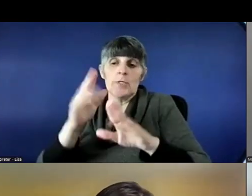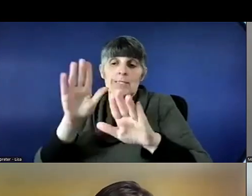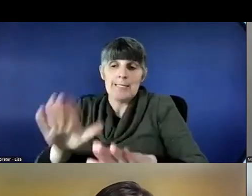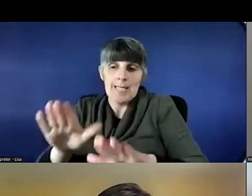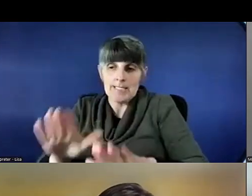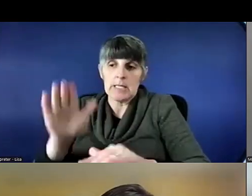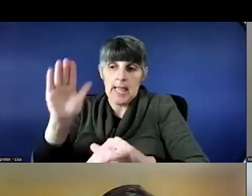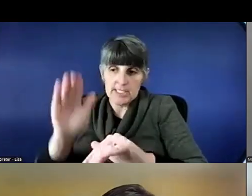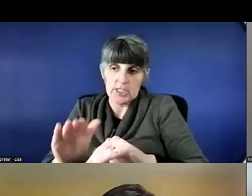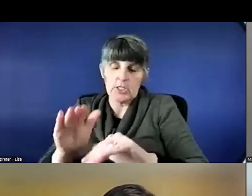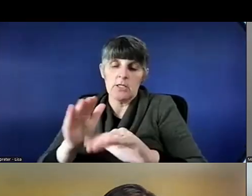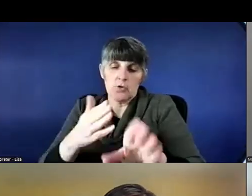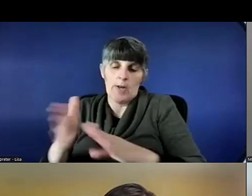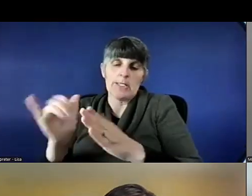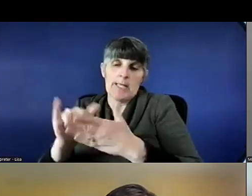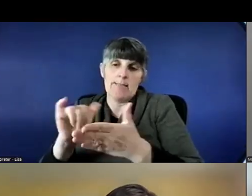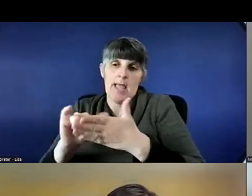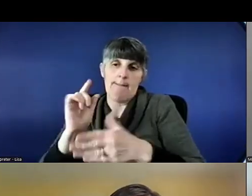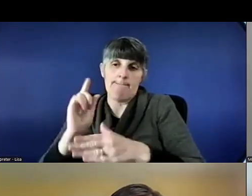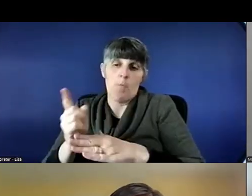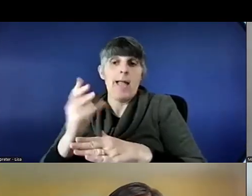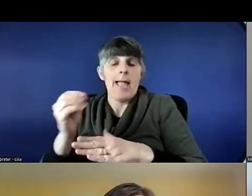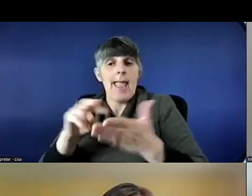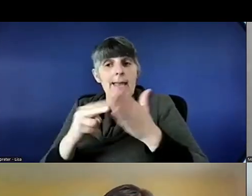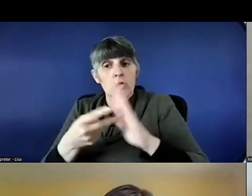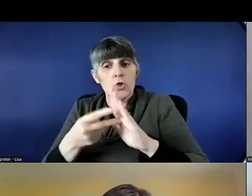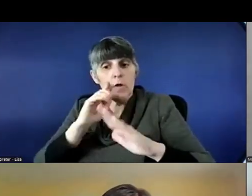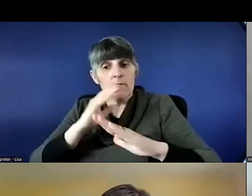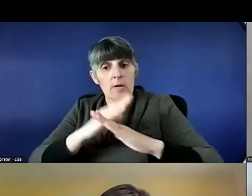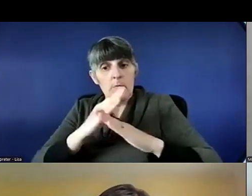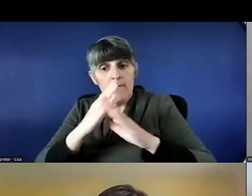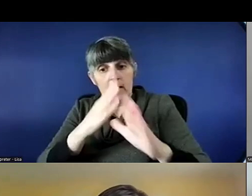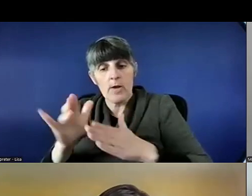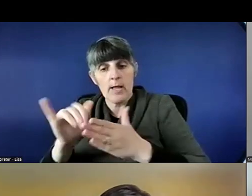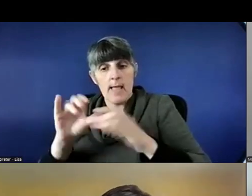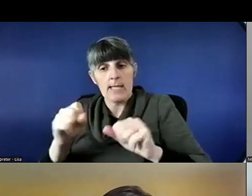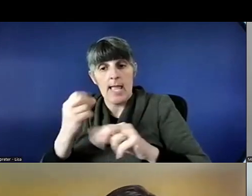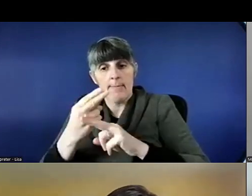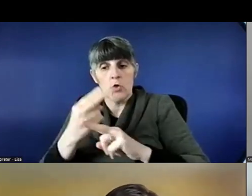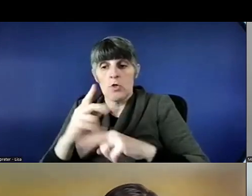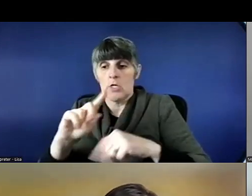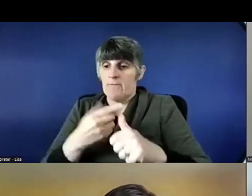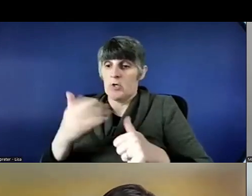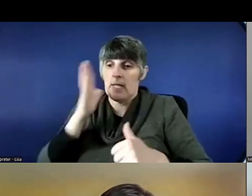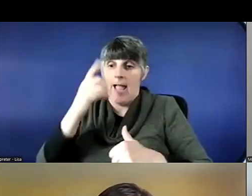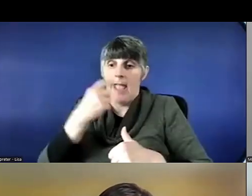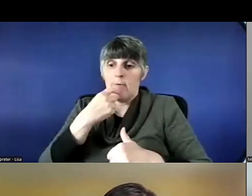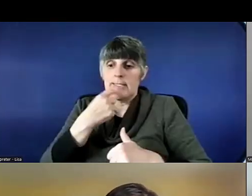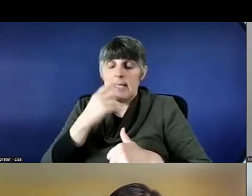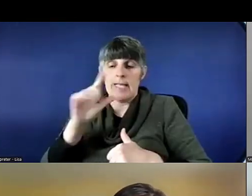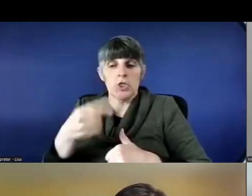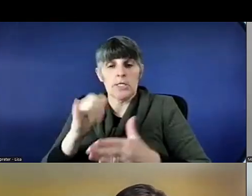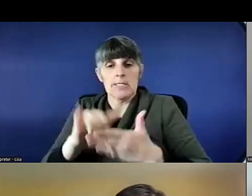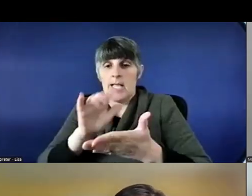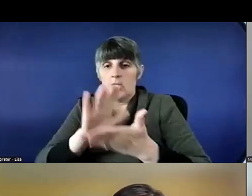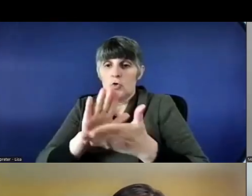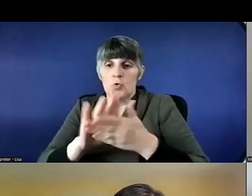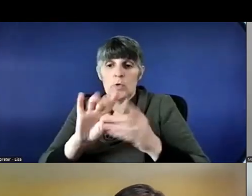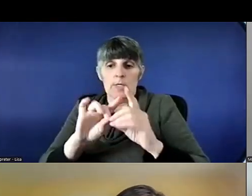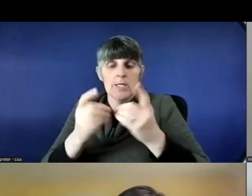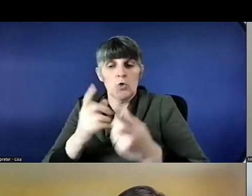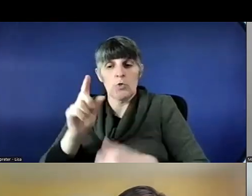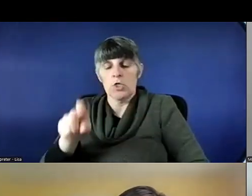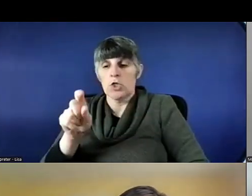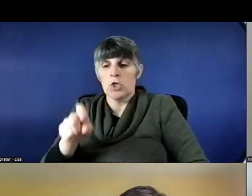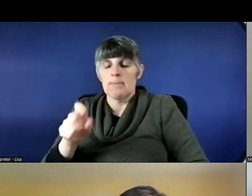de-escalation strategies in that moment. And in terms of the preventive strategies that can be used, the first thing I would say is just that school districts should